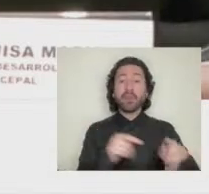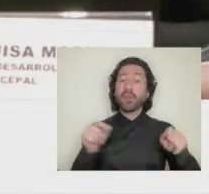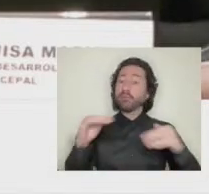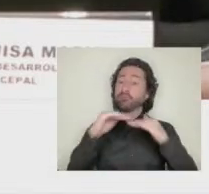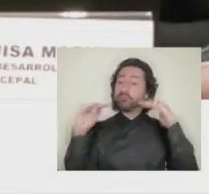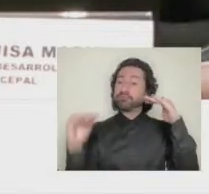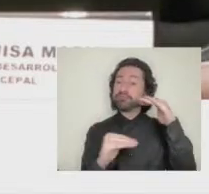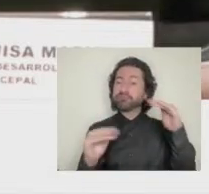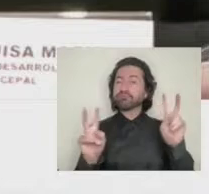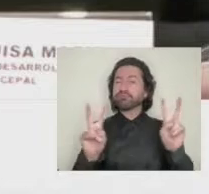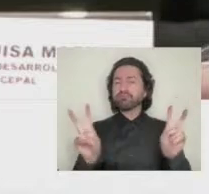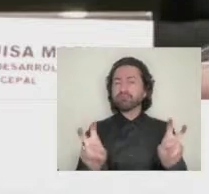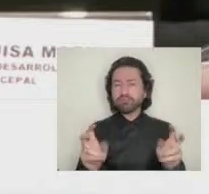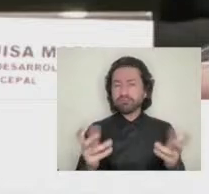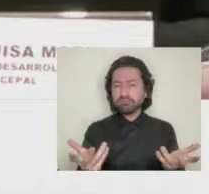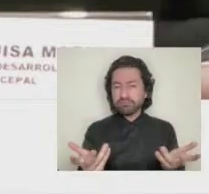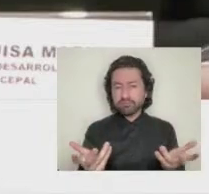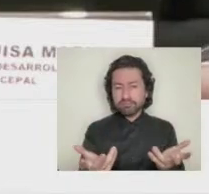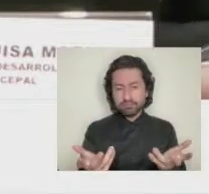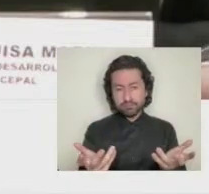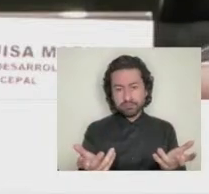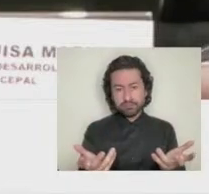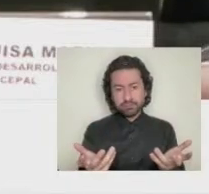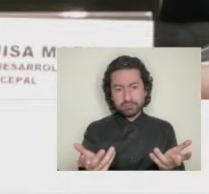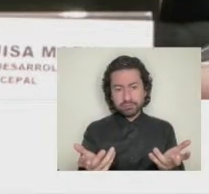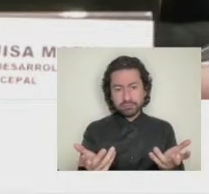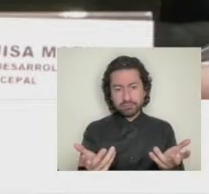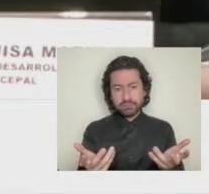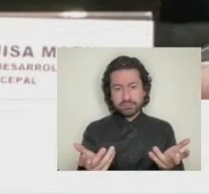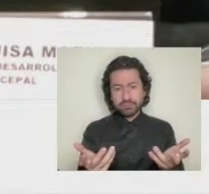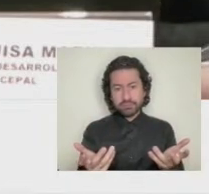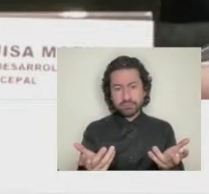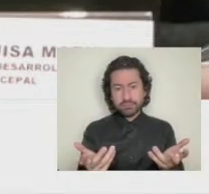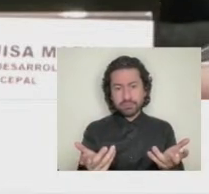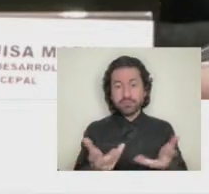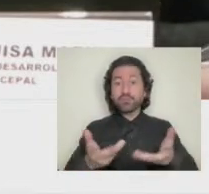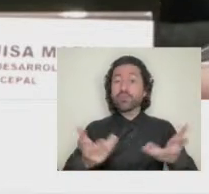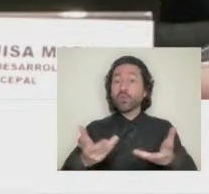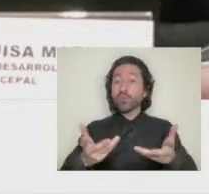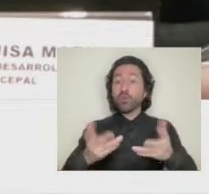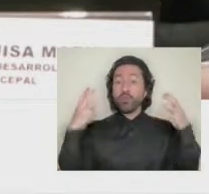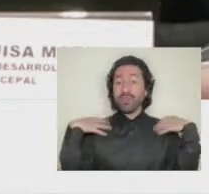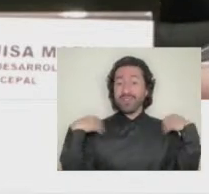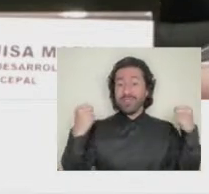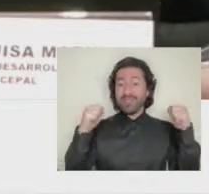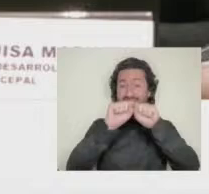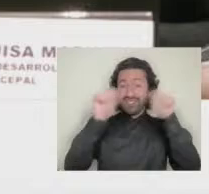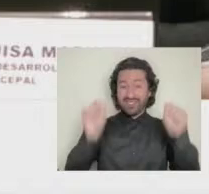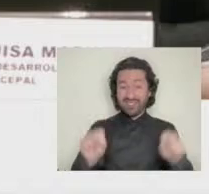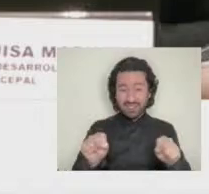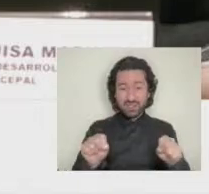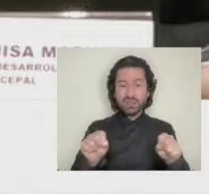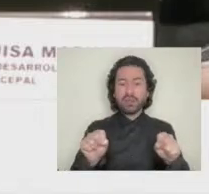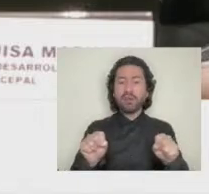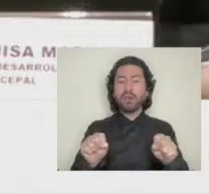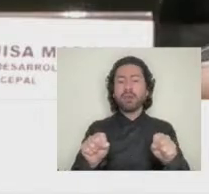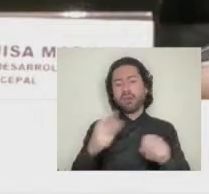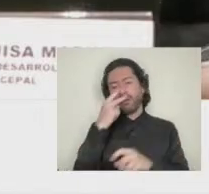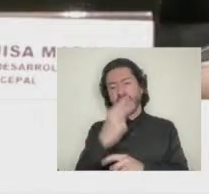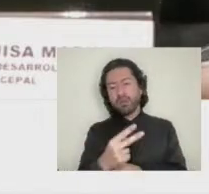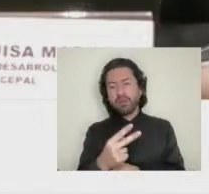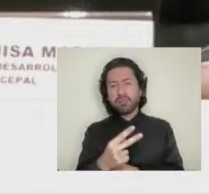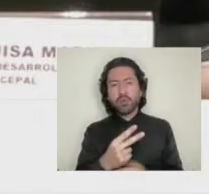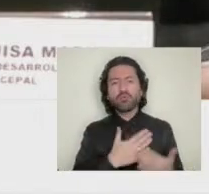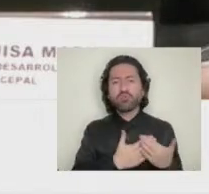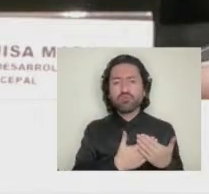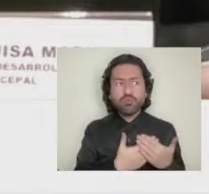about inequality with regard to health. Again,